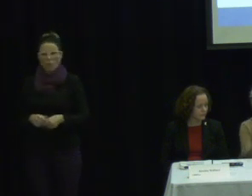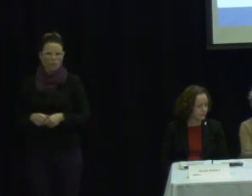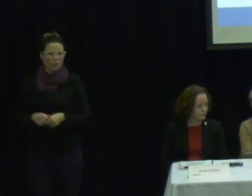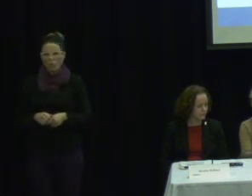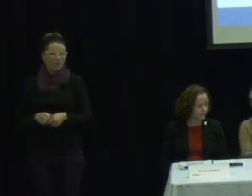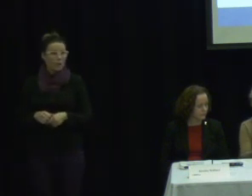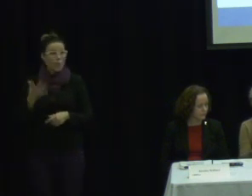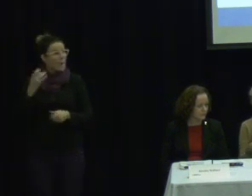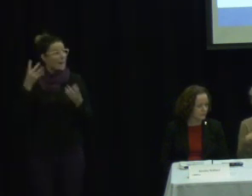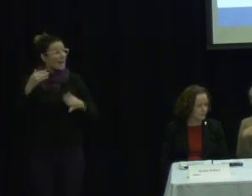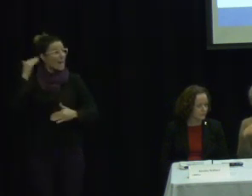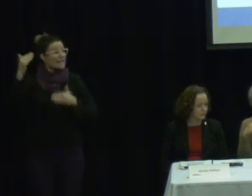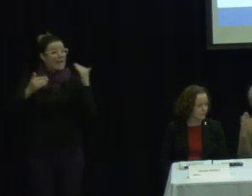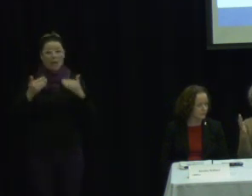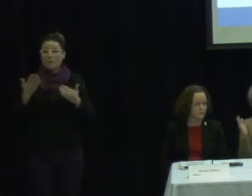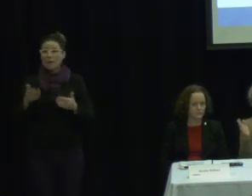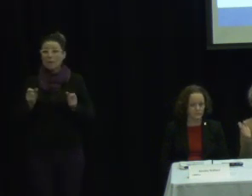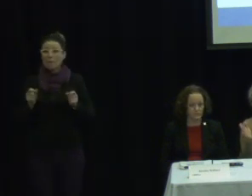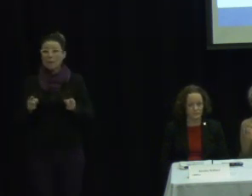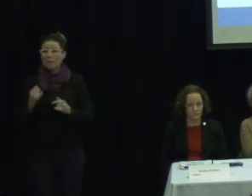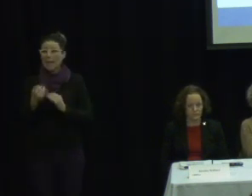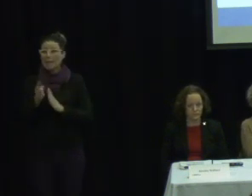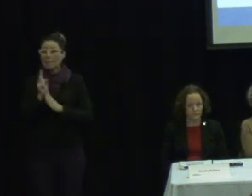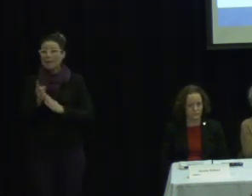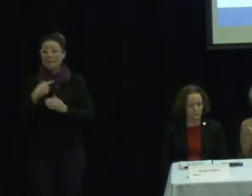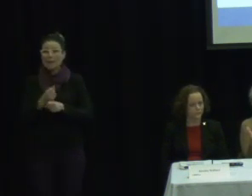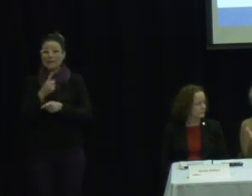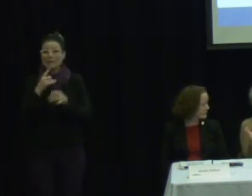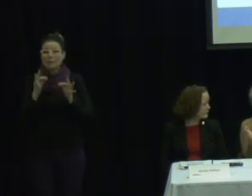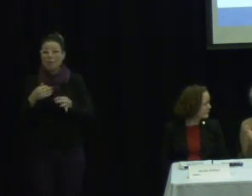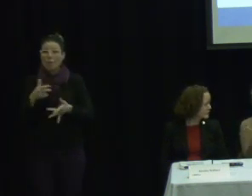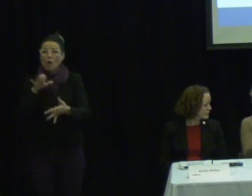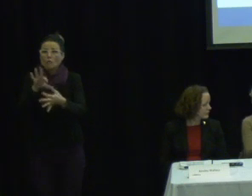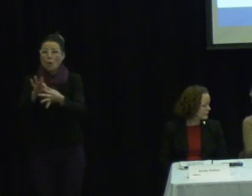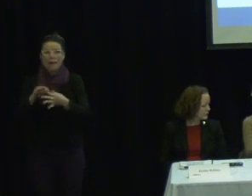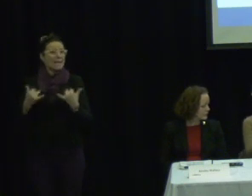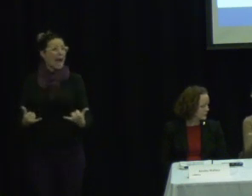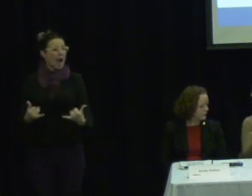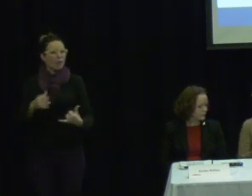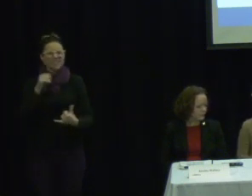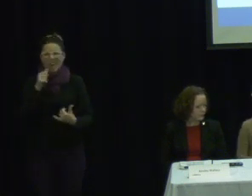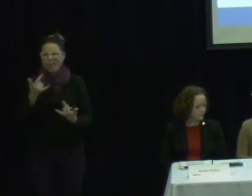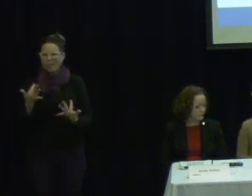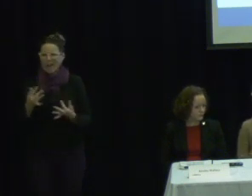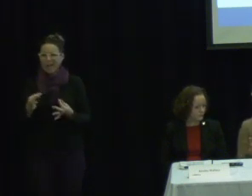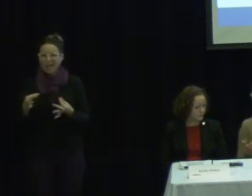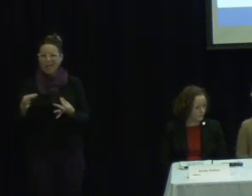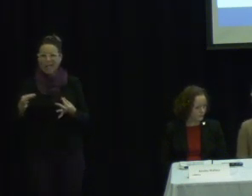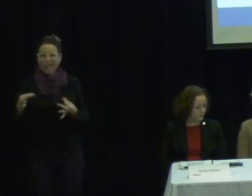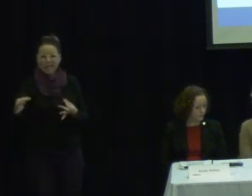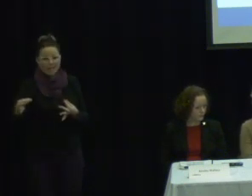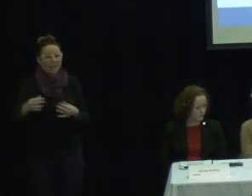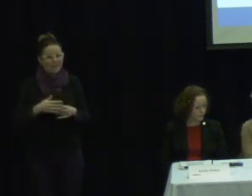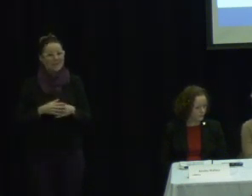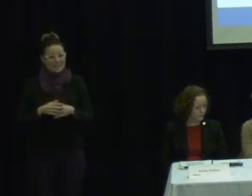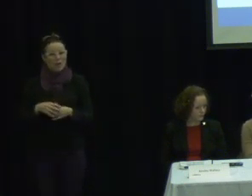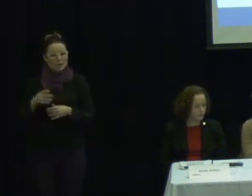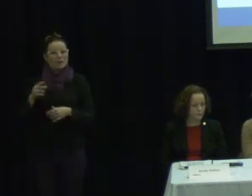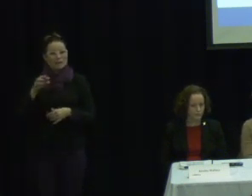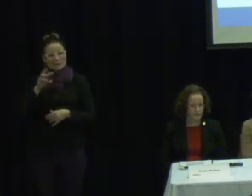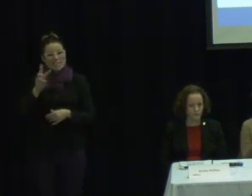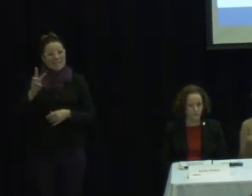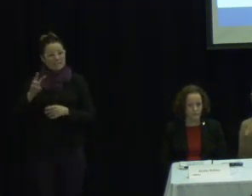start it tomorrow. And so we got what I knew we would get from AP, which is professional